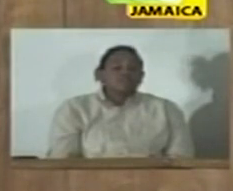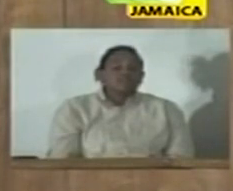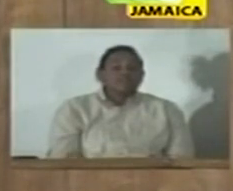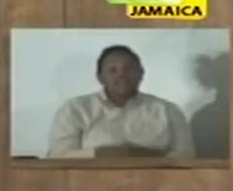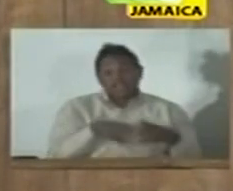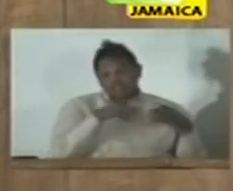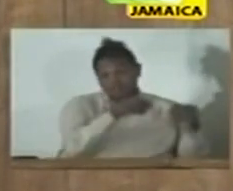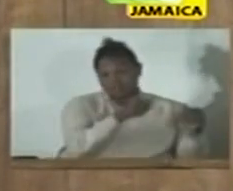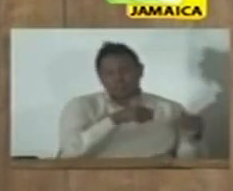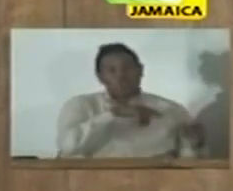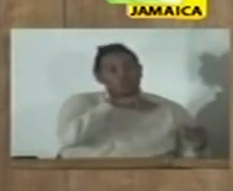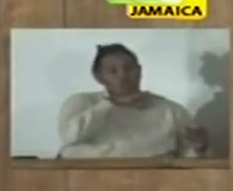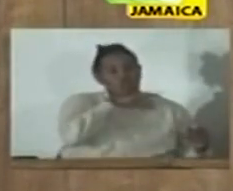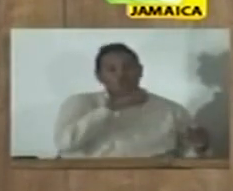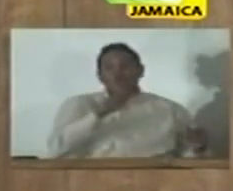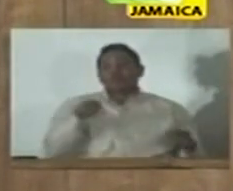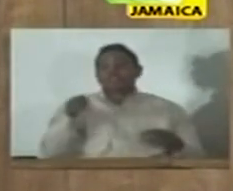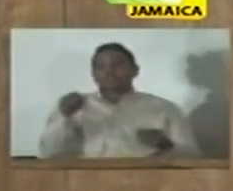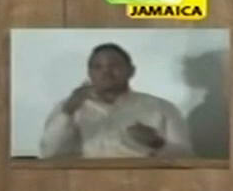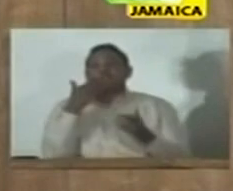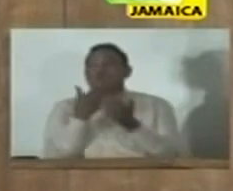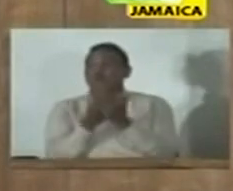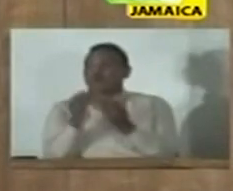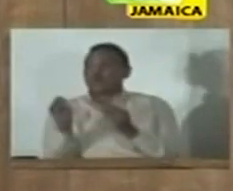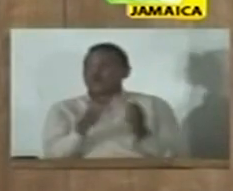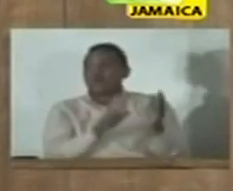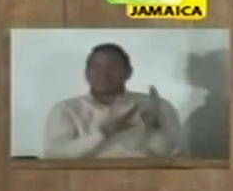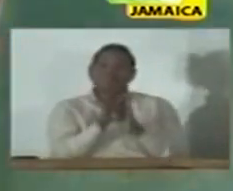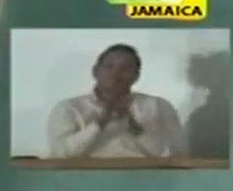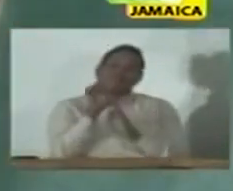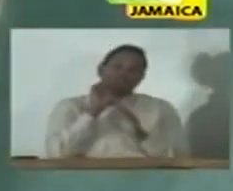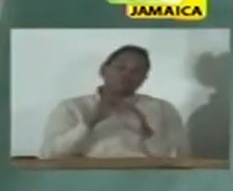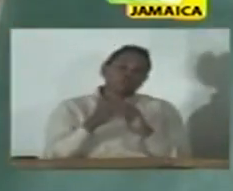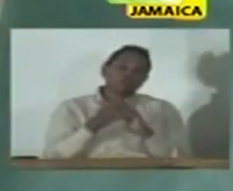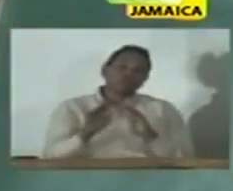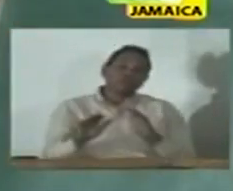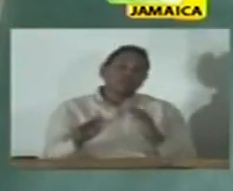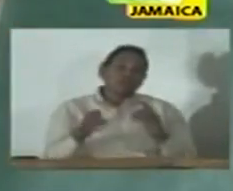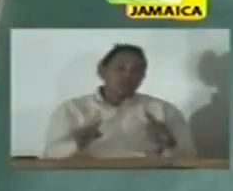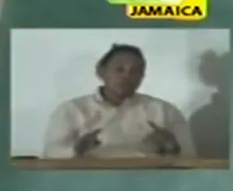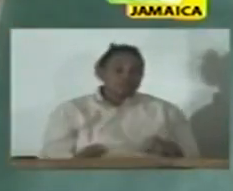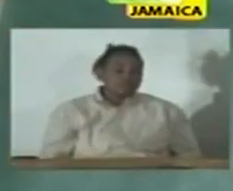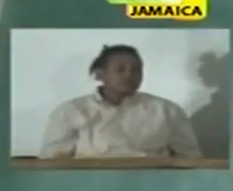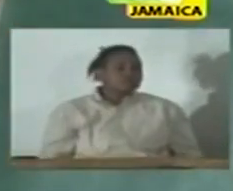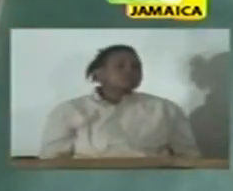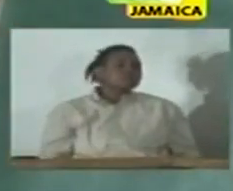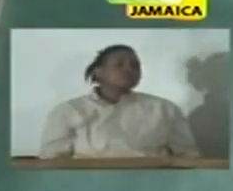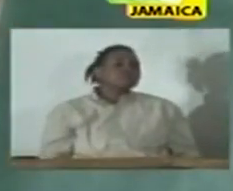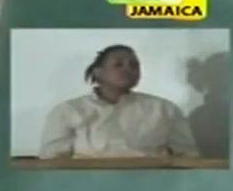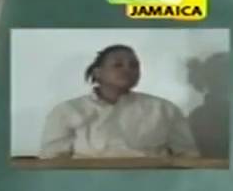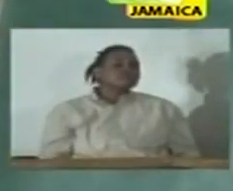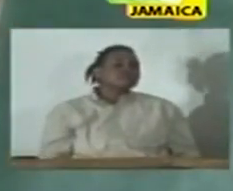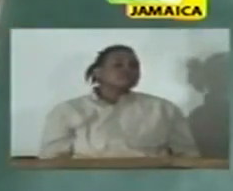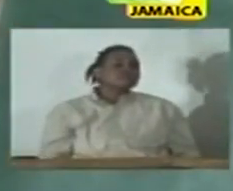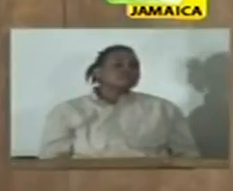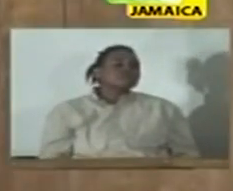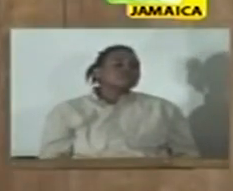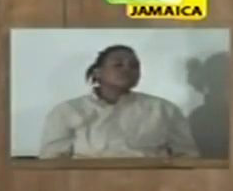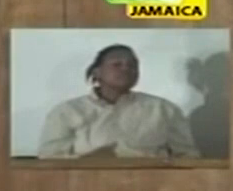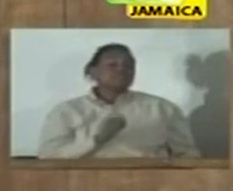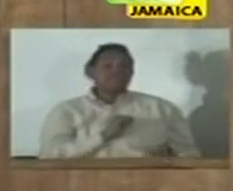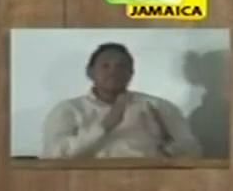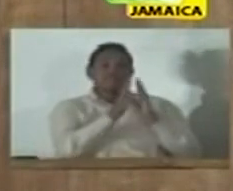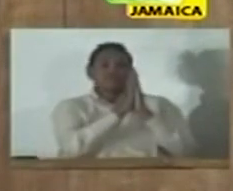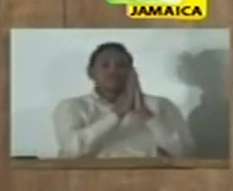good order and development of Jamaica. I pray that it is not